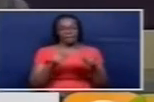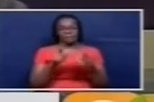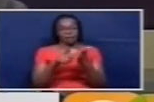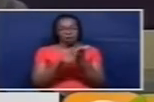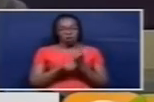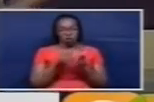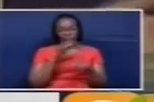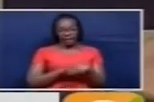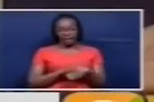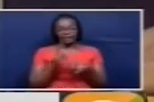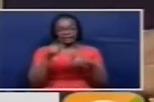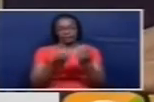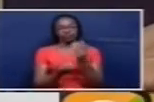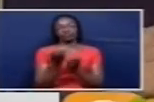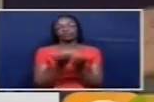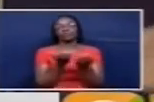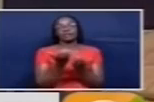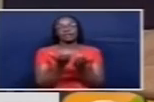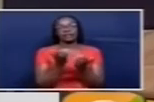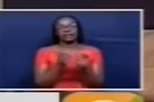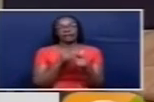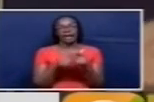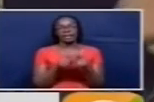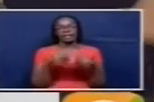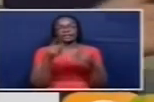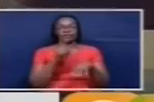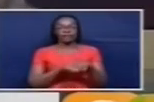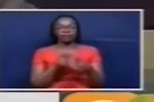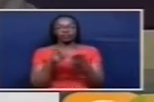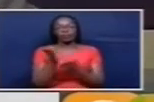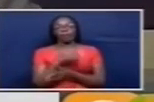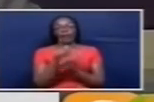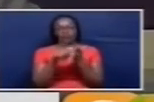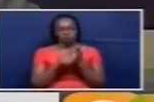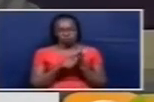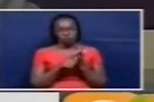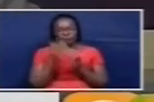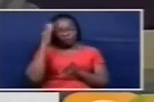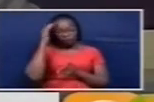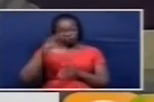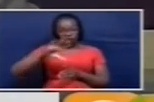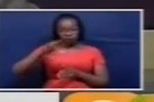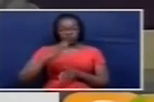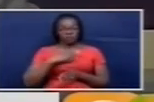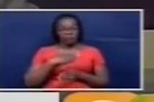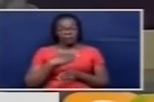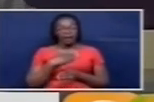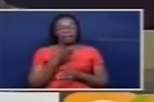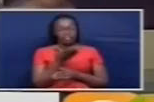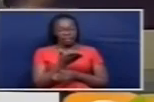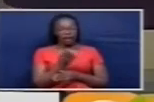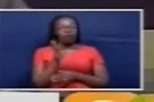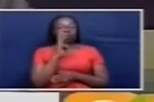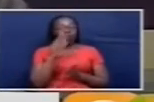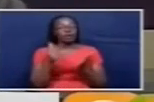do business, then given a duration to pay back the loans. In my constituency, there's a problem of water. You find that in